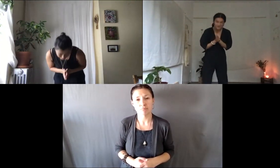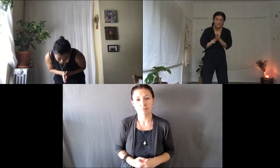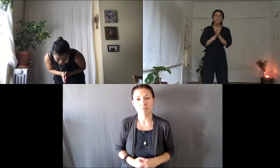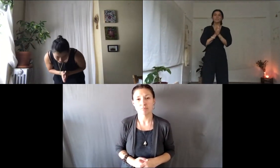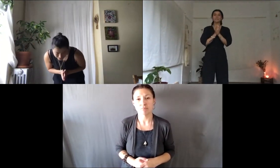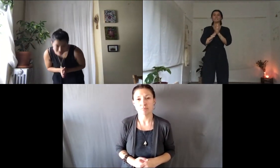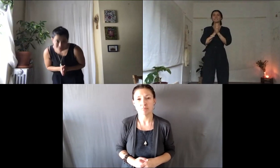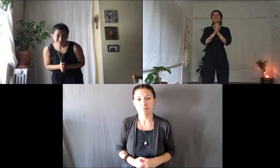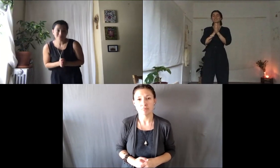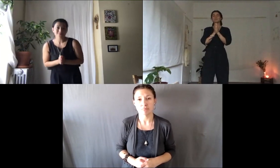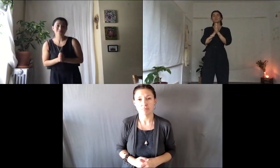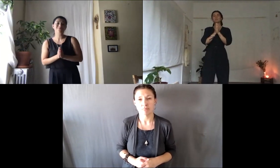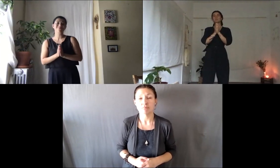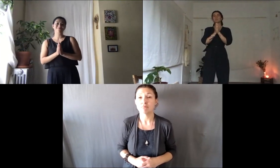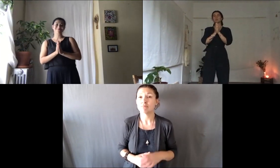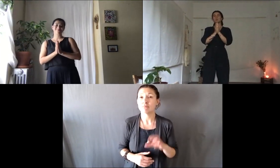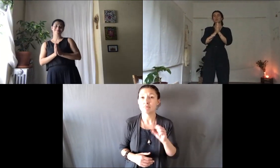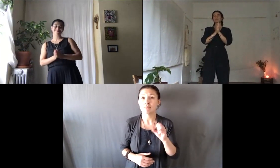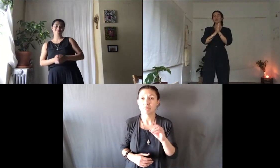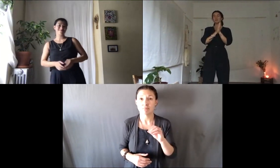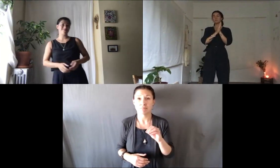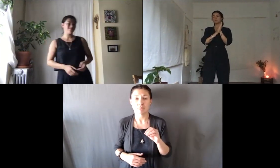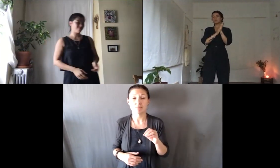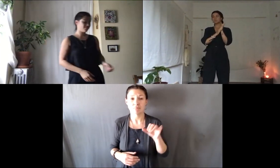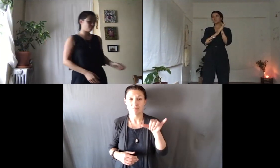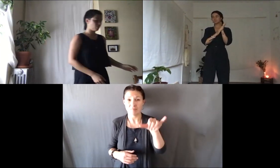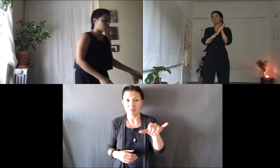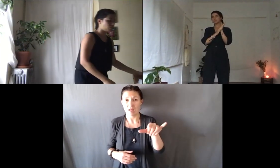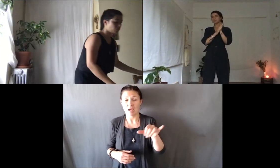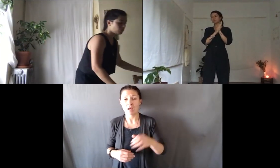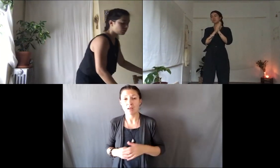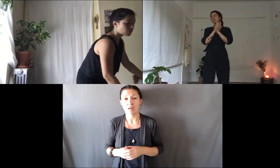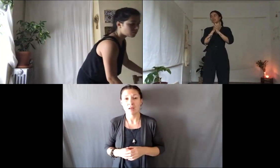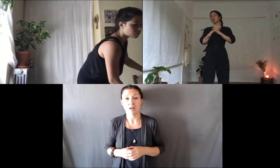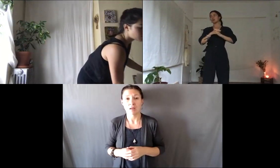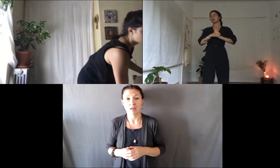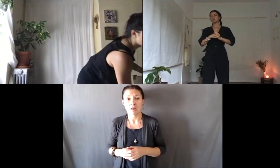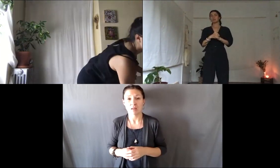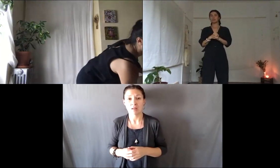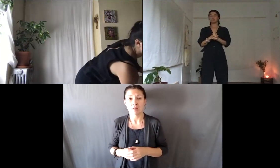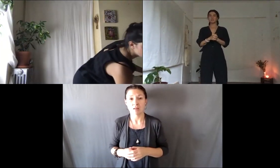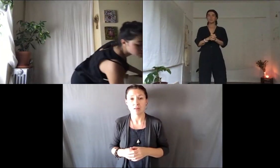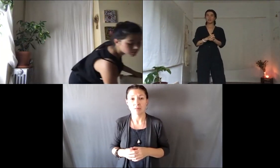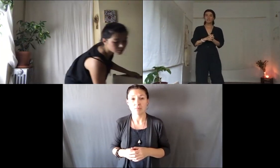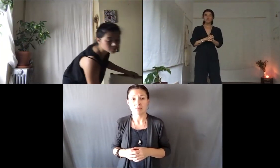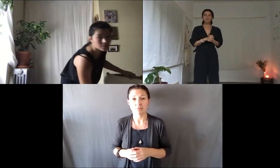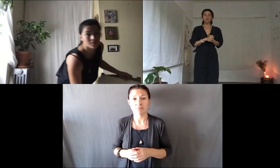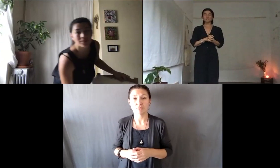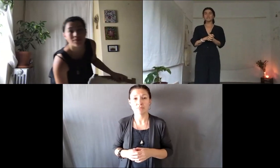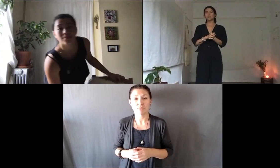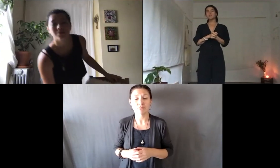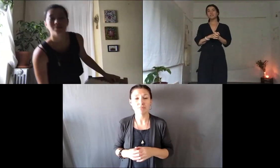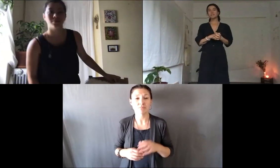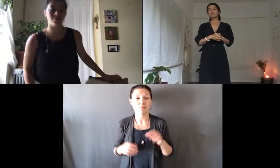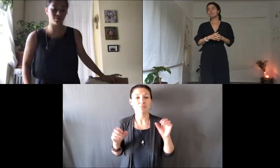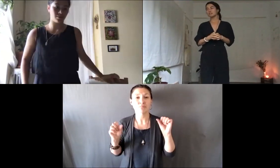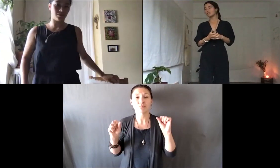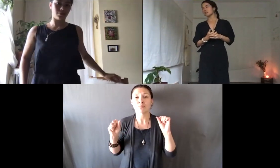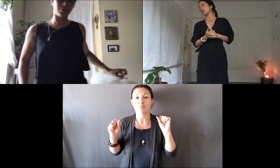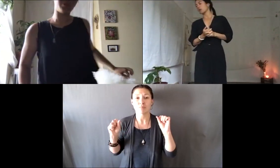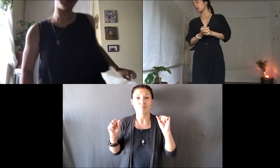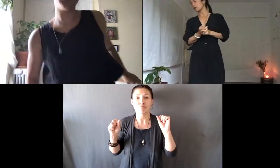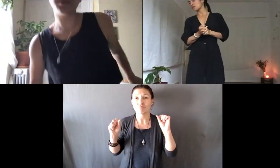Thank you so much. We now will open the space for